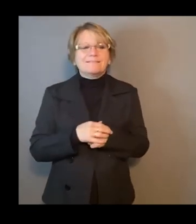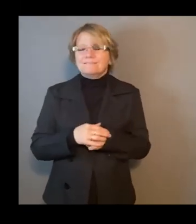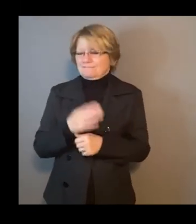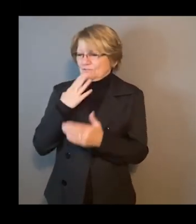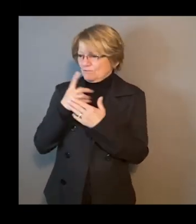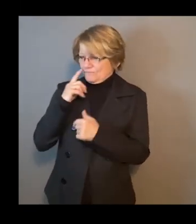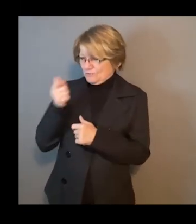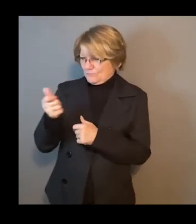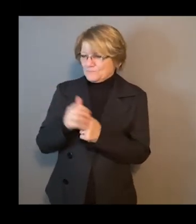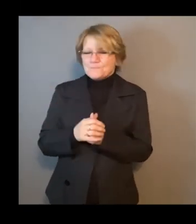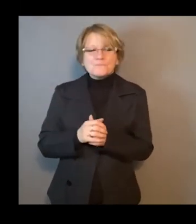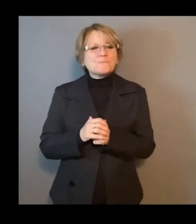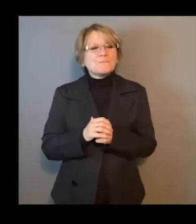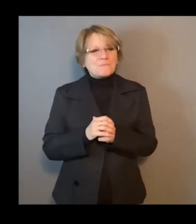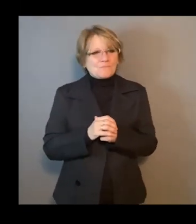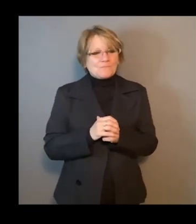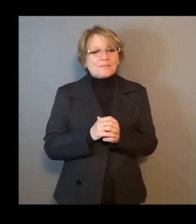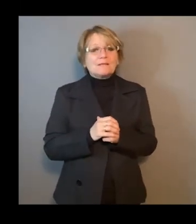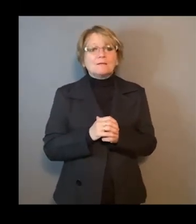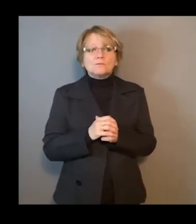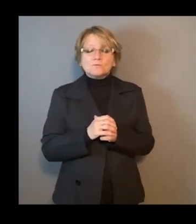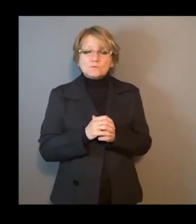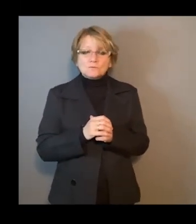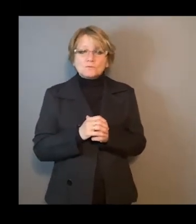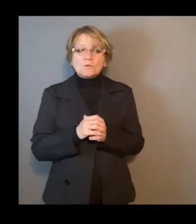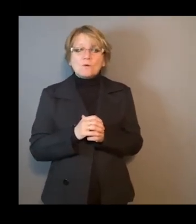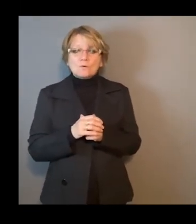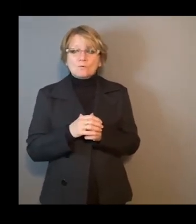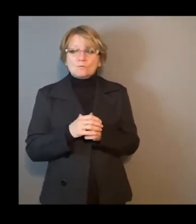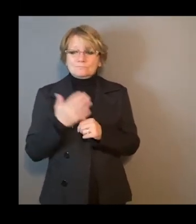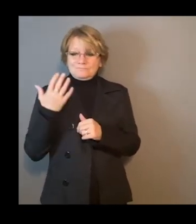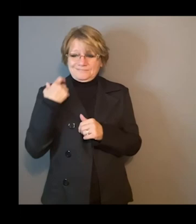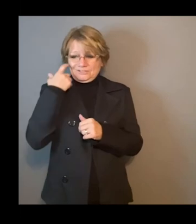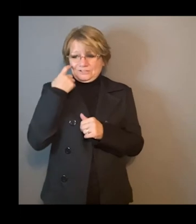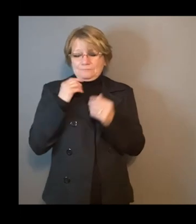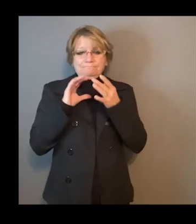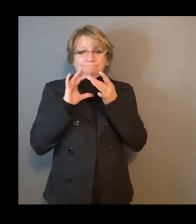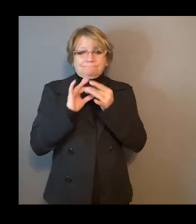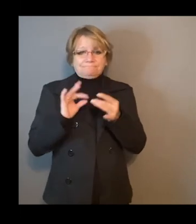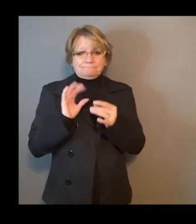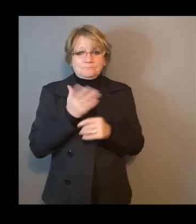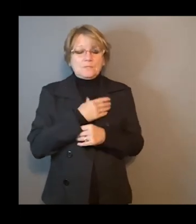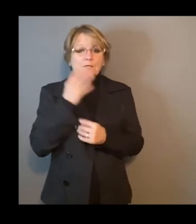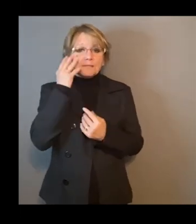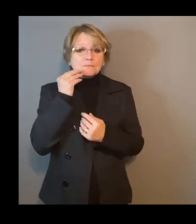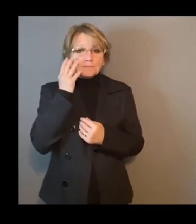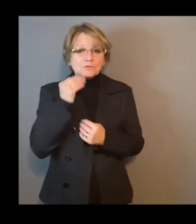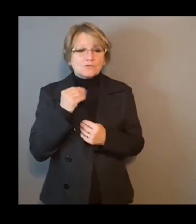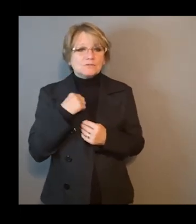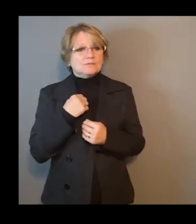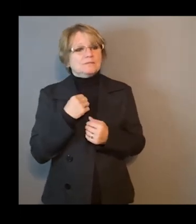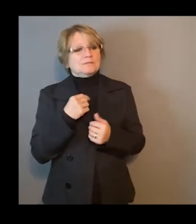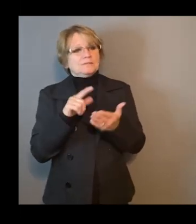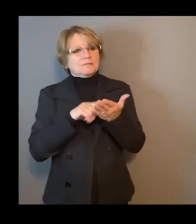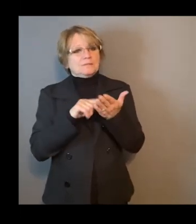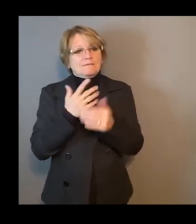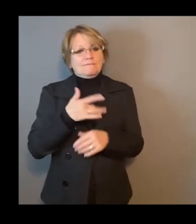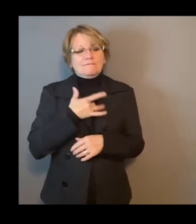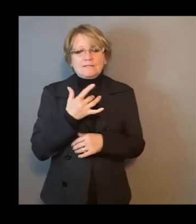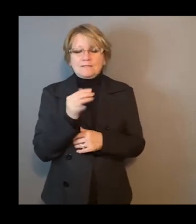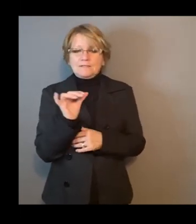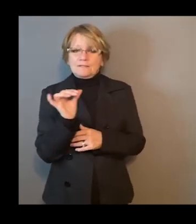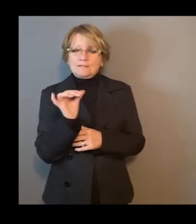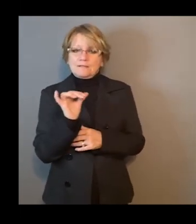Good to hear that. So here's the thing that I wanted to get into. So we spoke about our experiences and sometimes feeling in the class